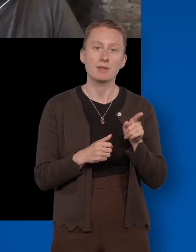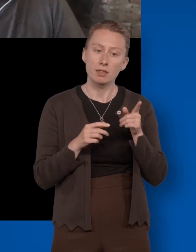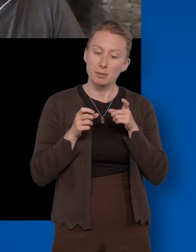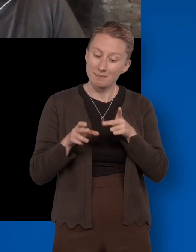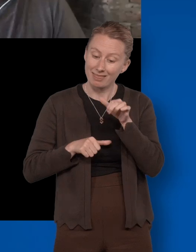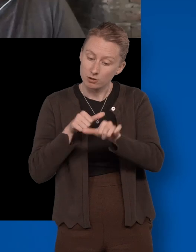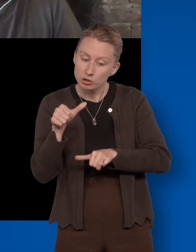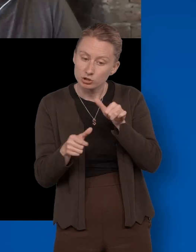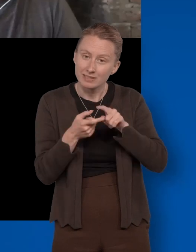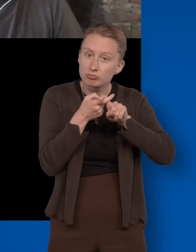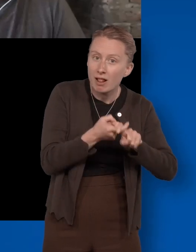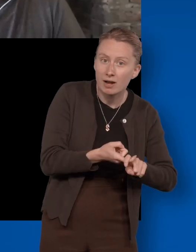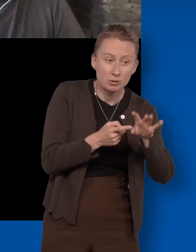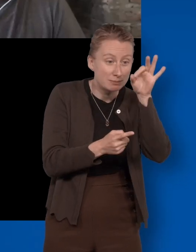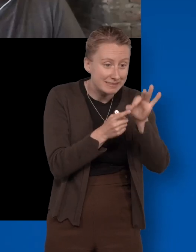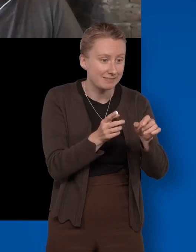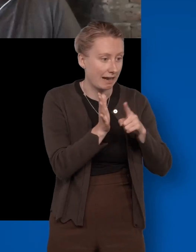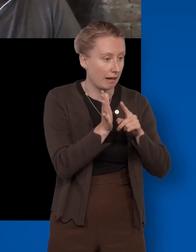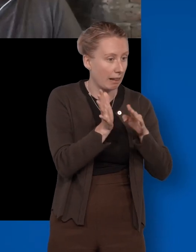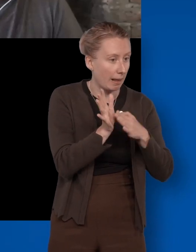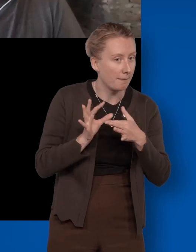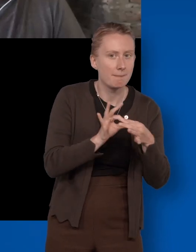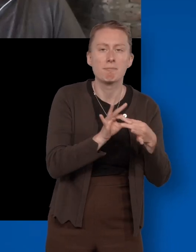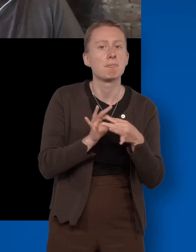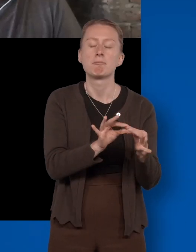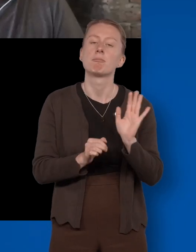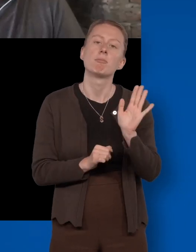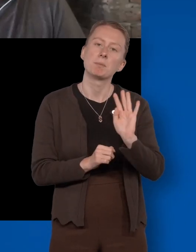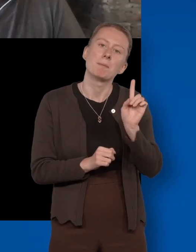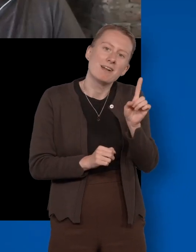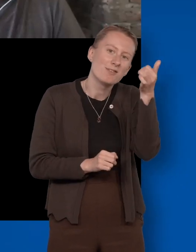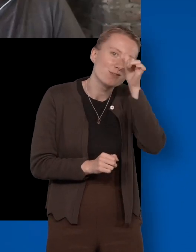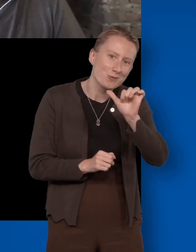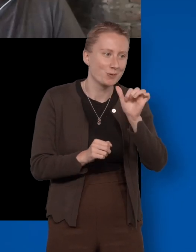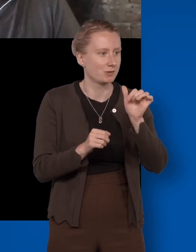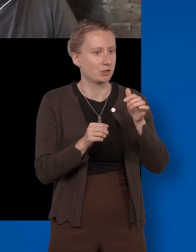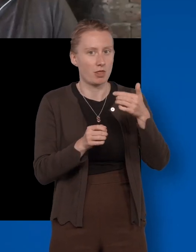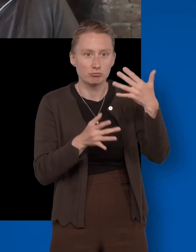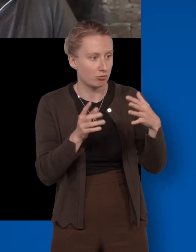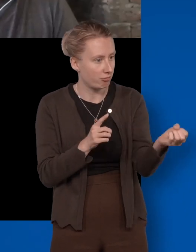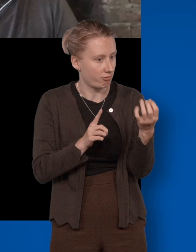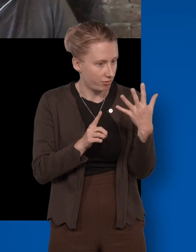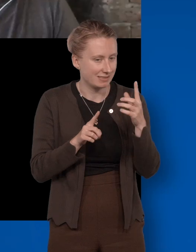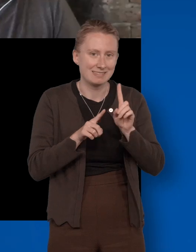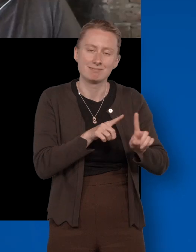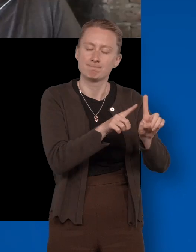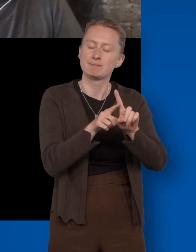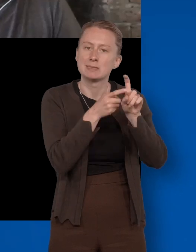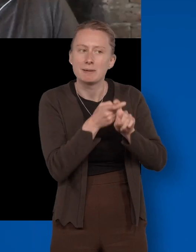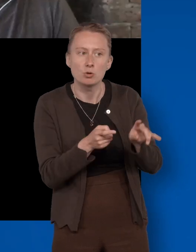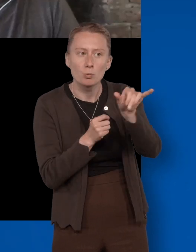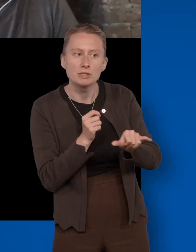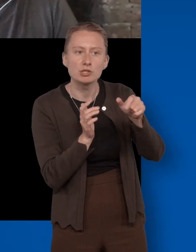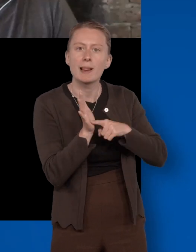The methodology itself does not rely on a specific LLM, but of course the results will vary depending on it. But we've been